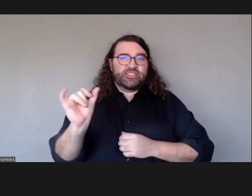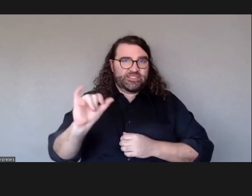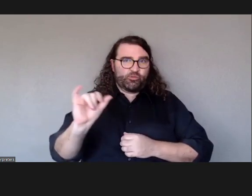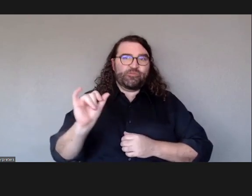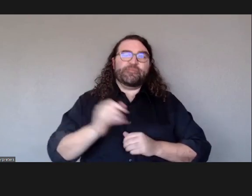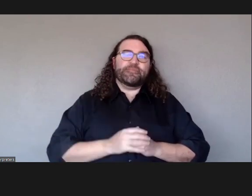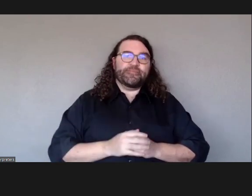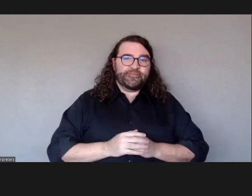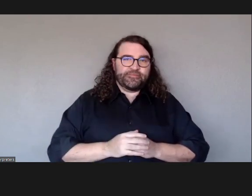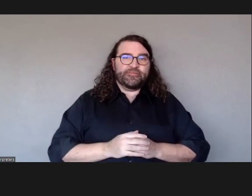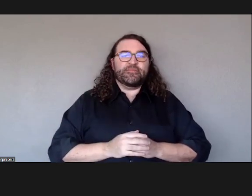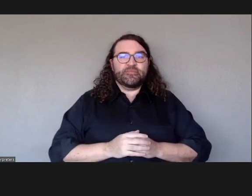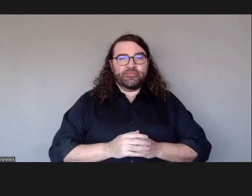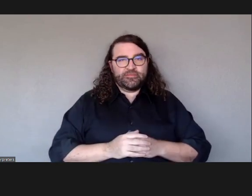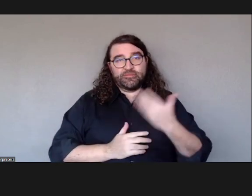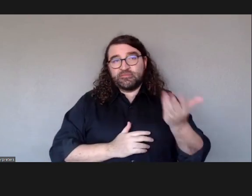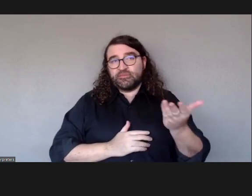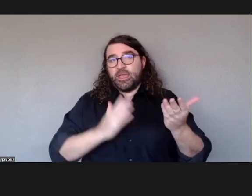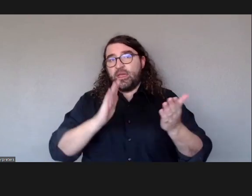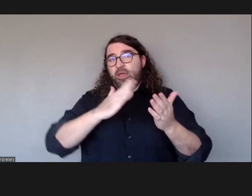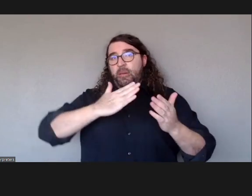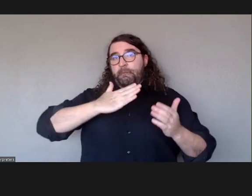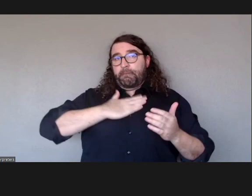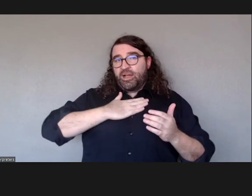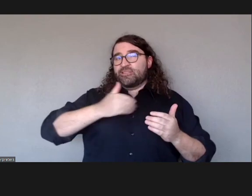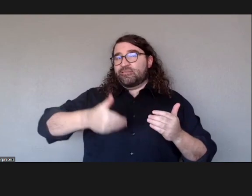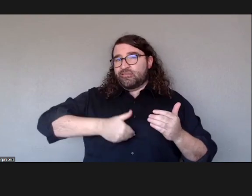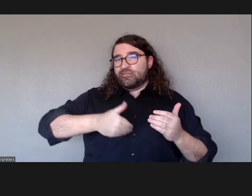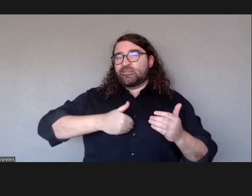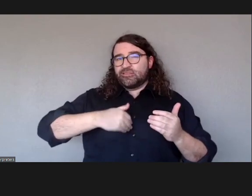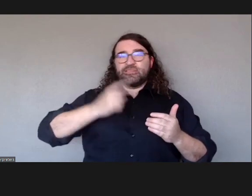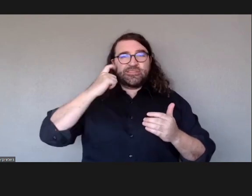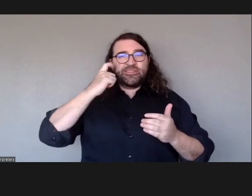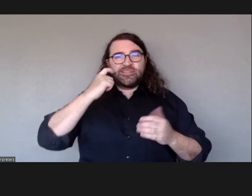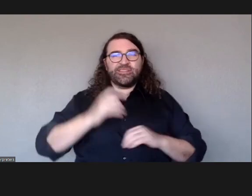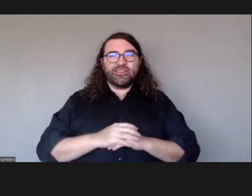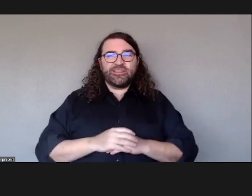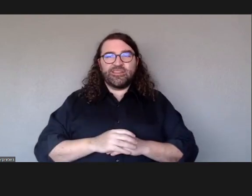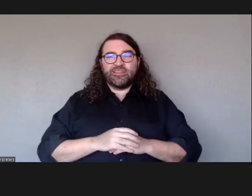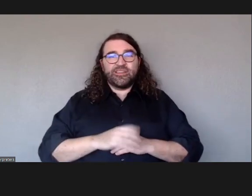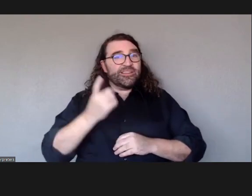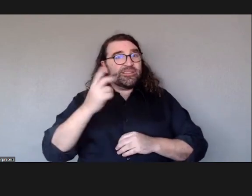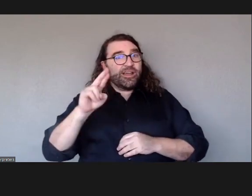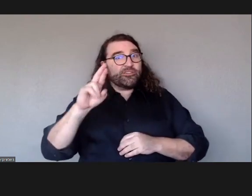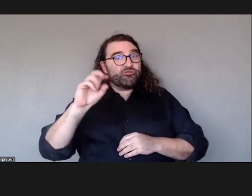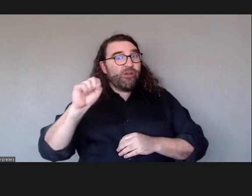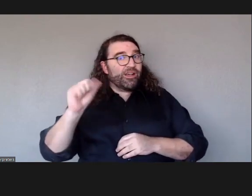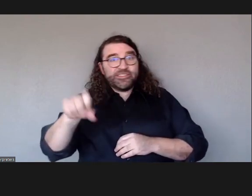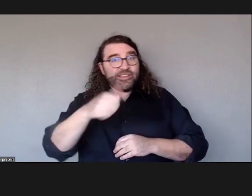So that'd be my take on it, Christine. I don't know if you have any other ideas.